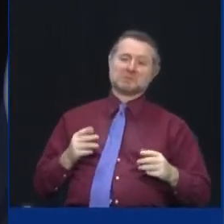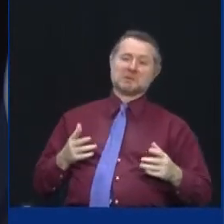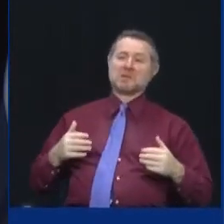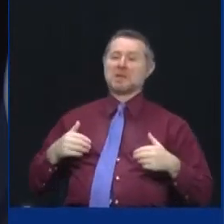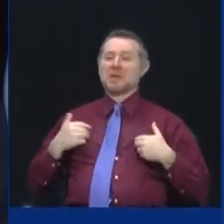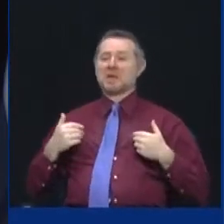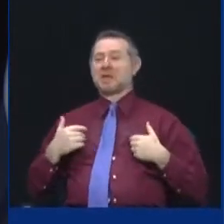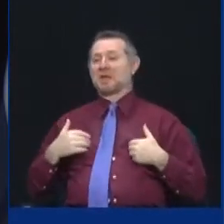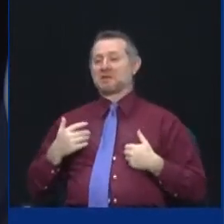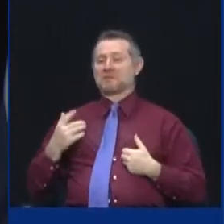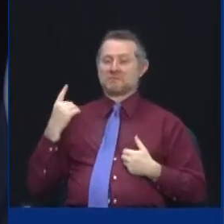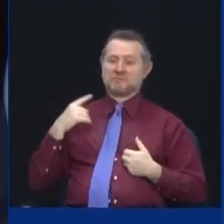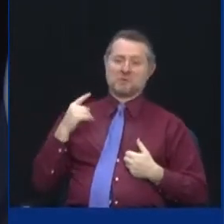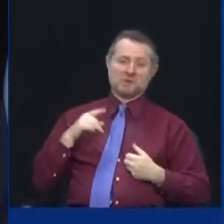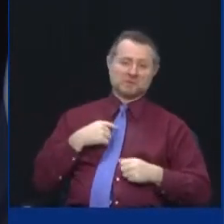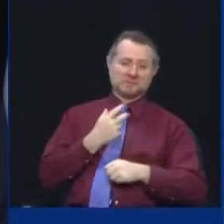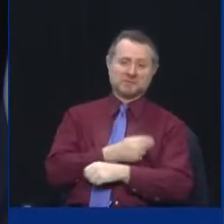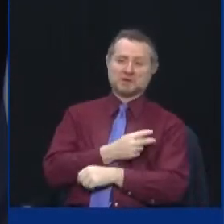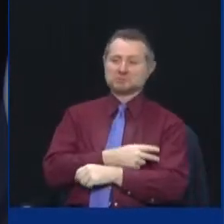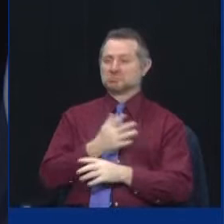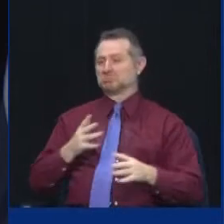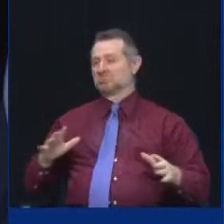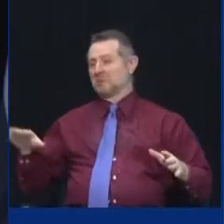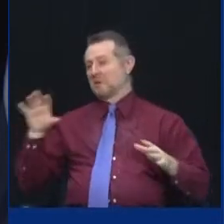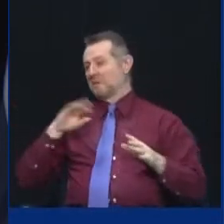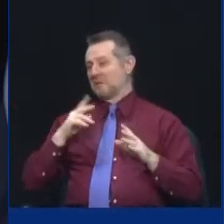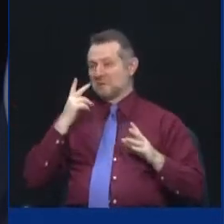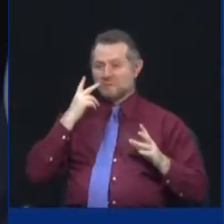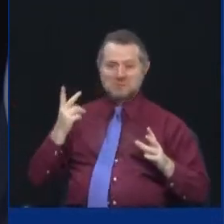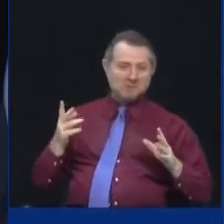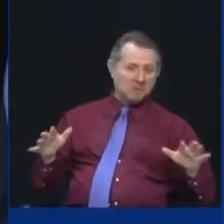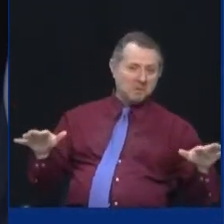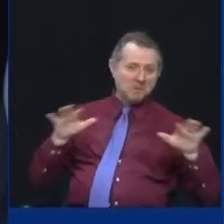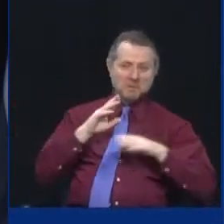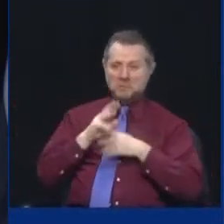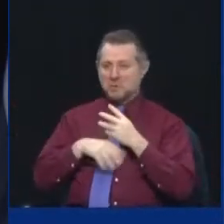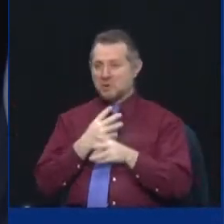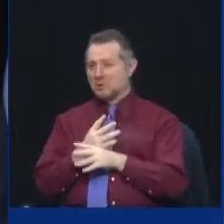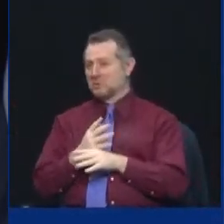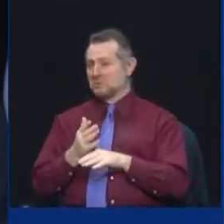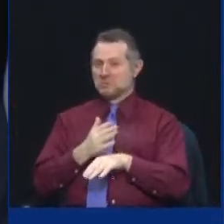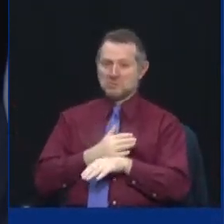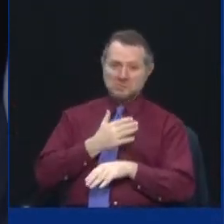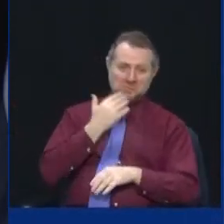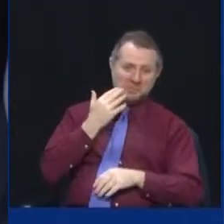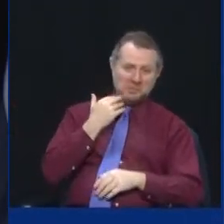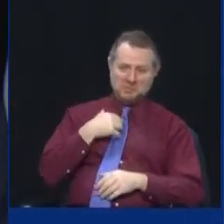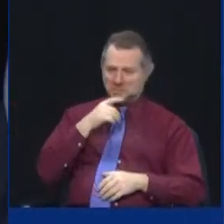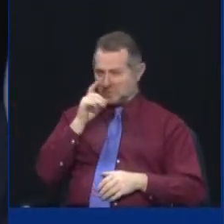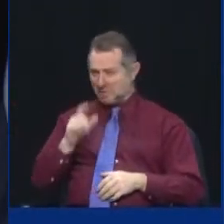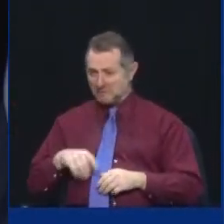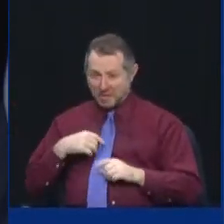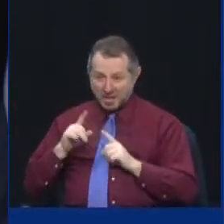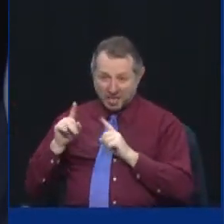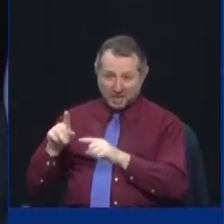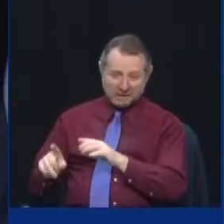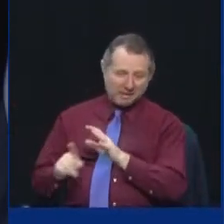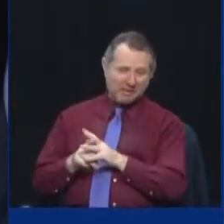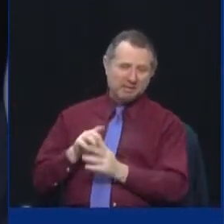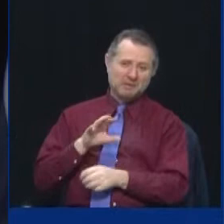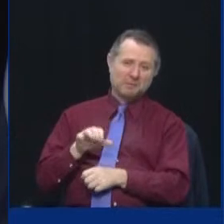Why should I do it? Things are getting better. I don't want to go. I have to go make an appointment. I have to make a phone call. I have to go